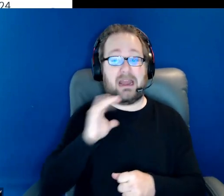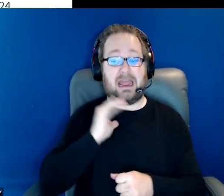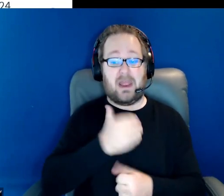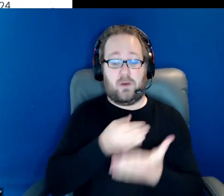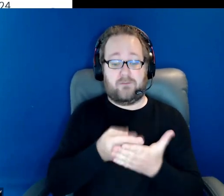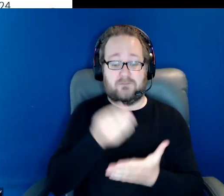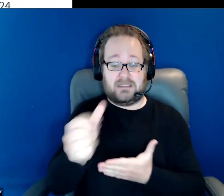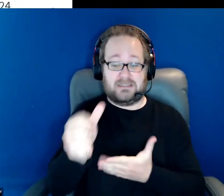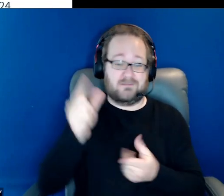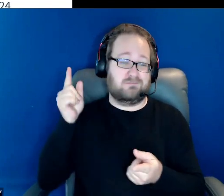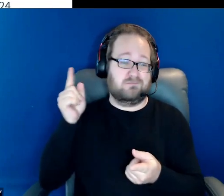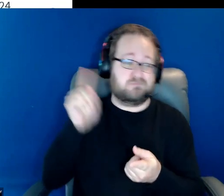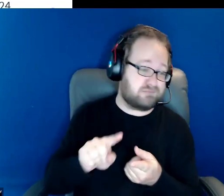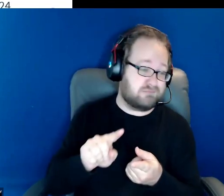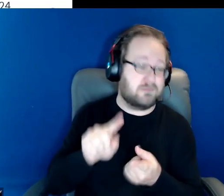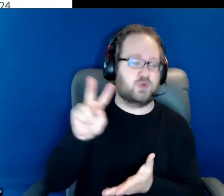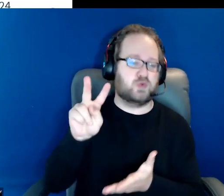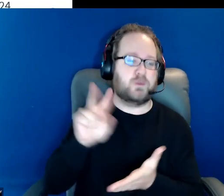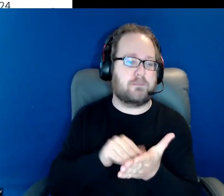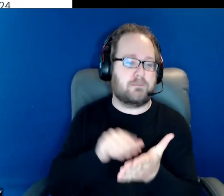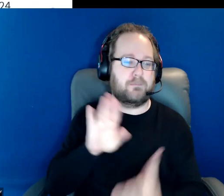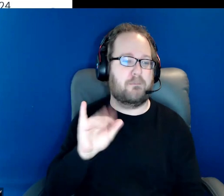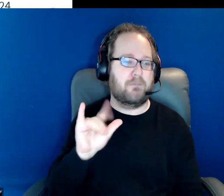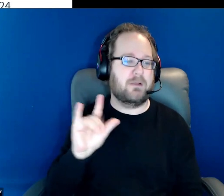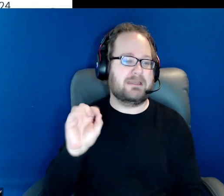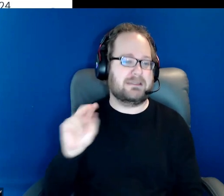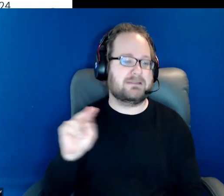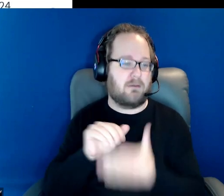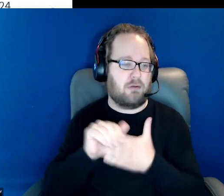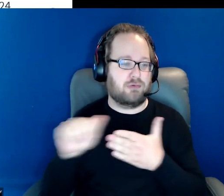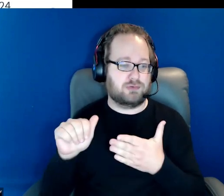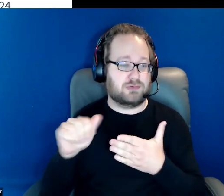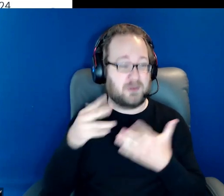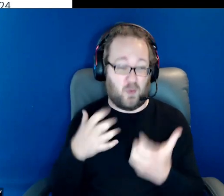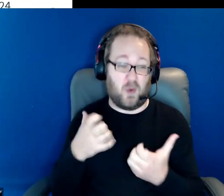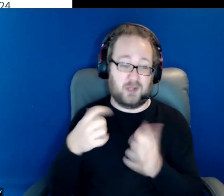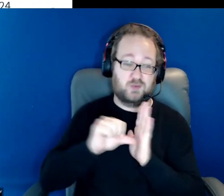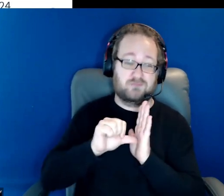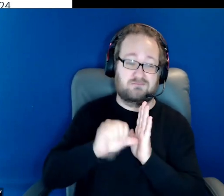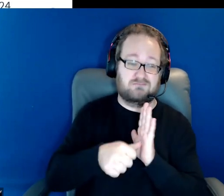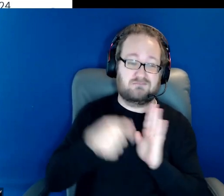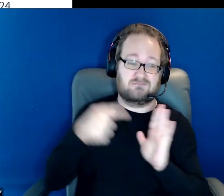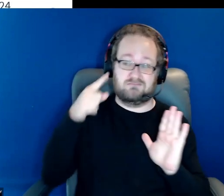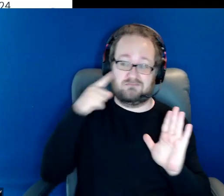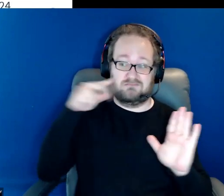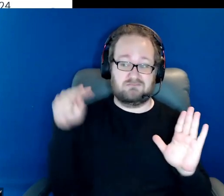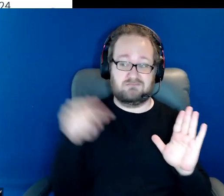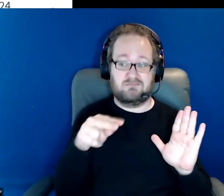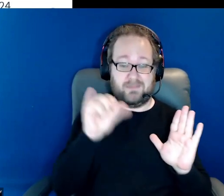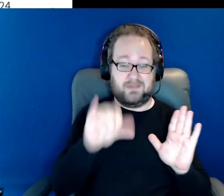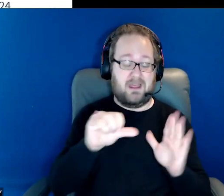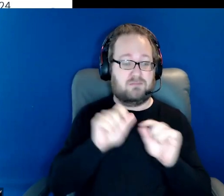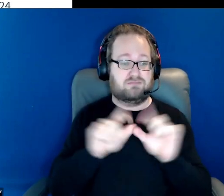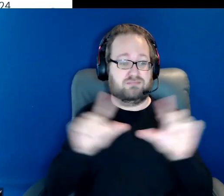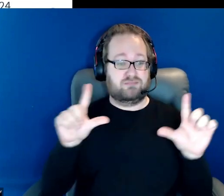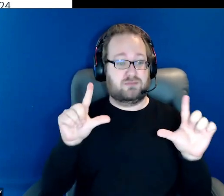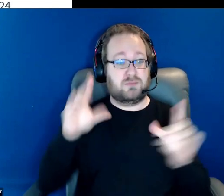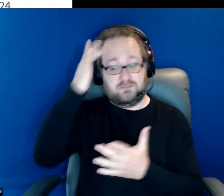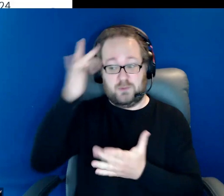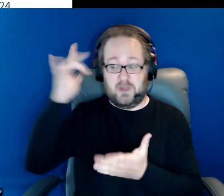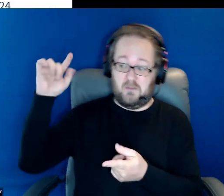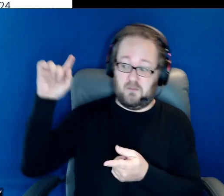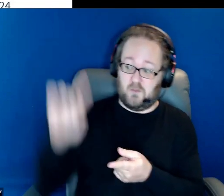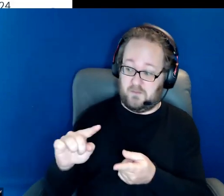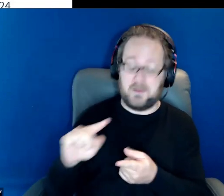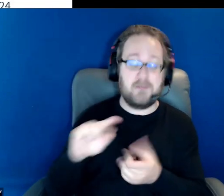$2 billion. I wanted to note this reduction as it has resulted in some grant recipients reducing or no longer having the capacity